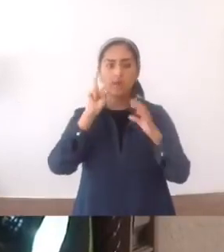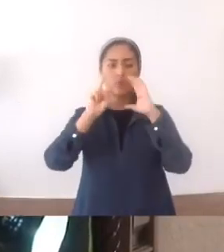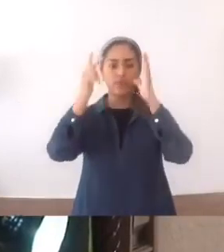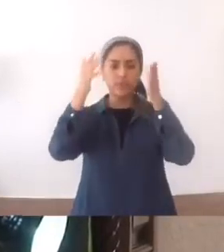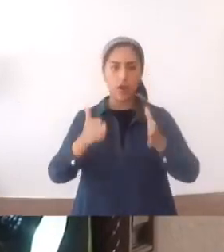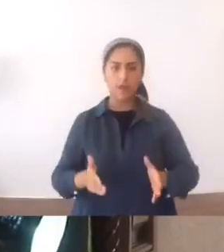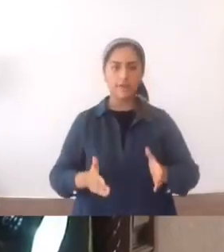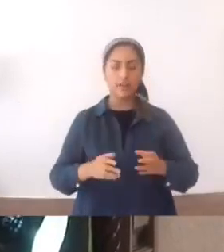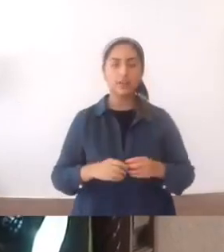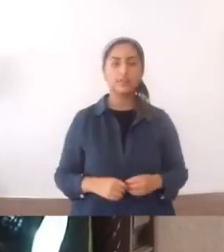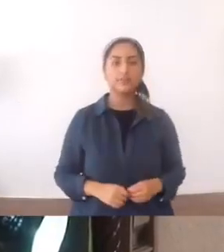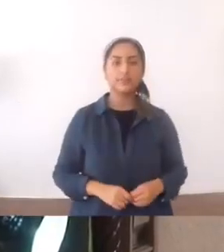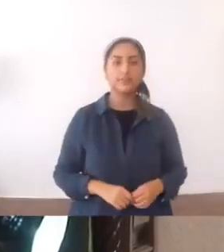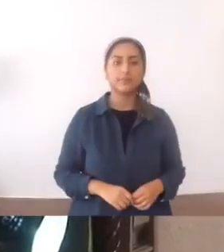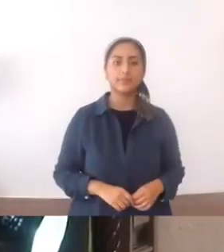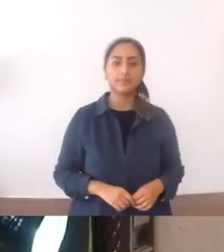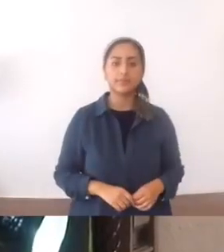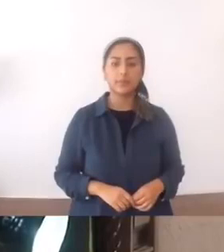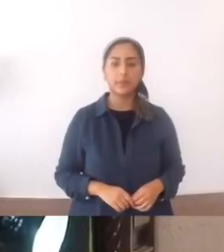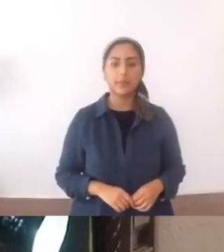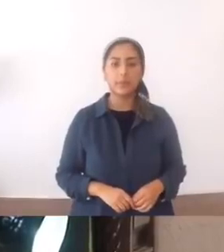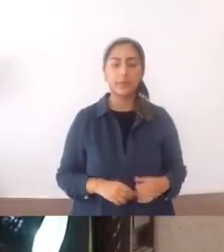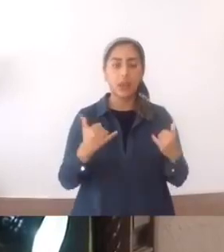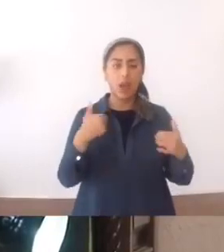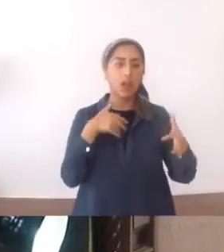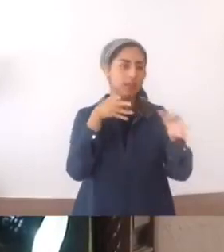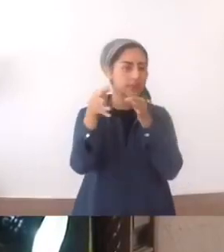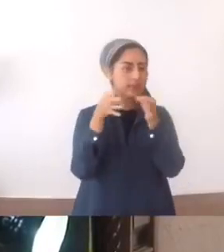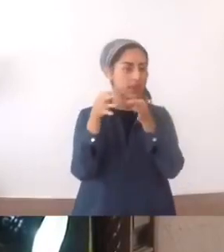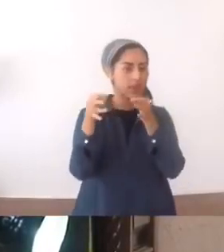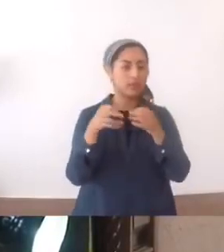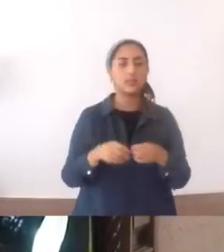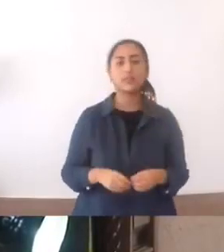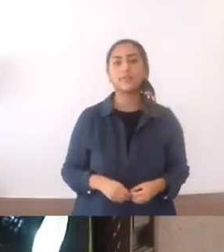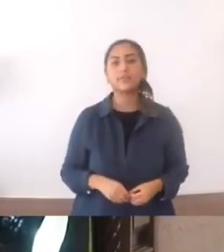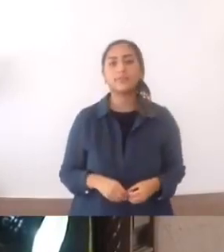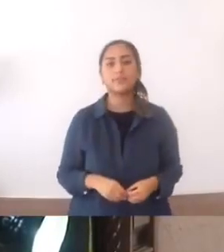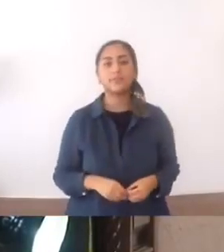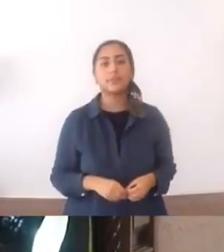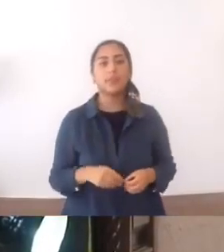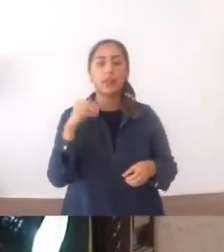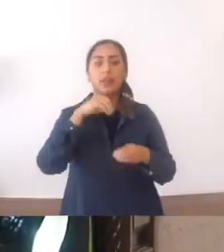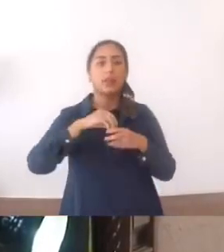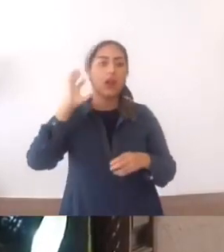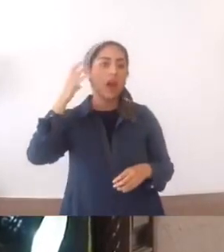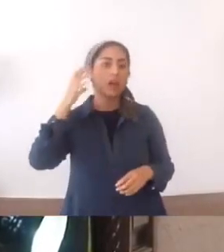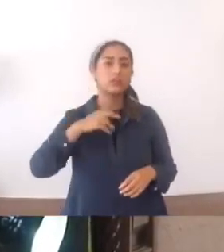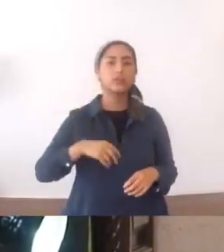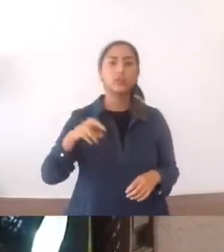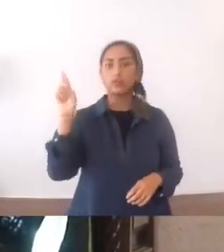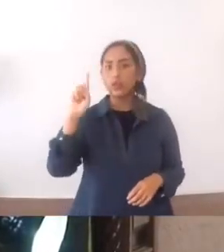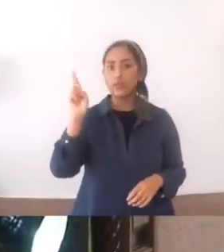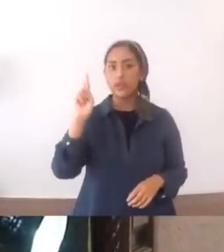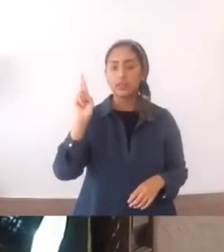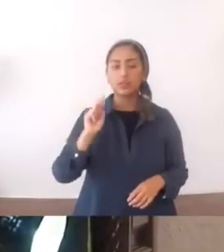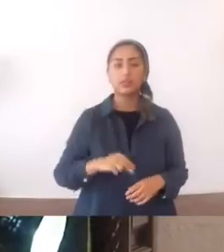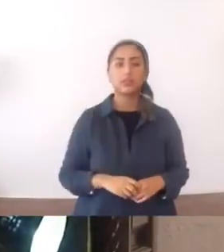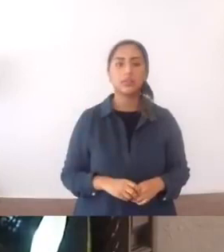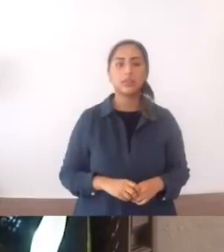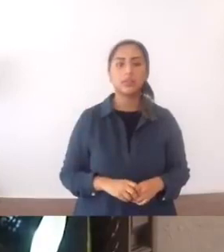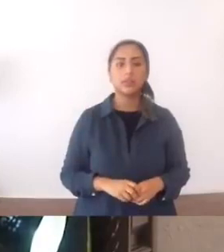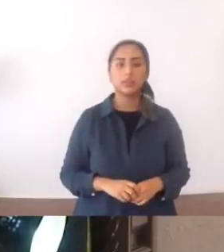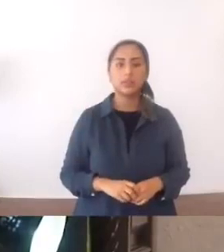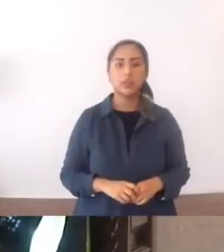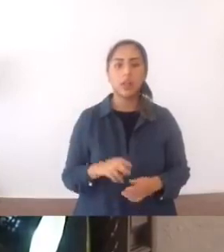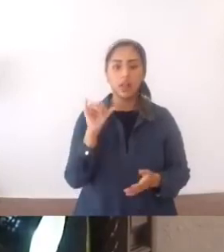falso profeta. so he can be or he is the fake Ahora, prophet. explico esto. Now I explain this. En los audios de Apocalipsis